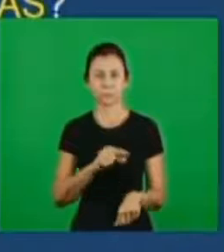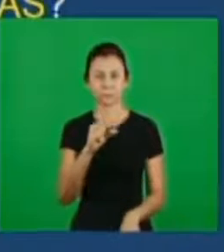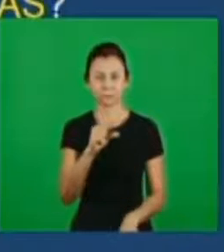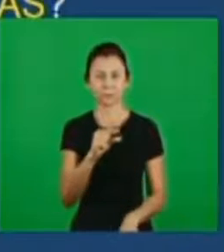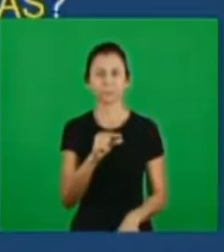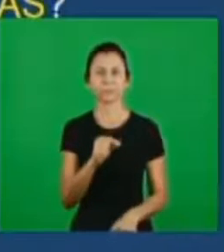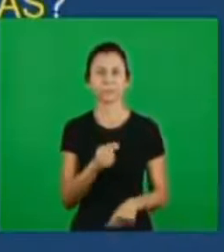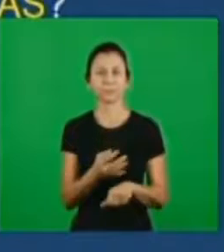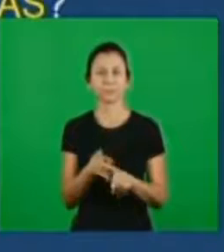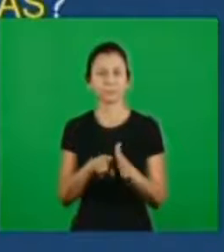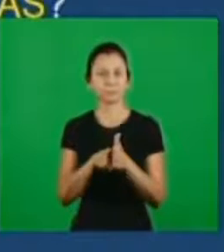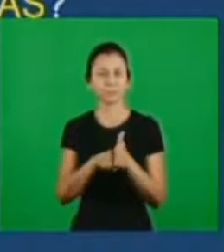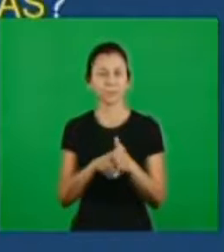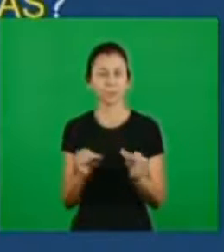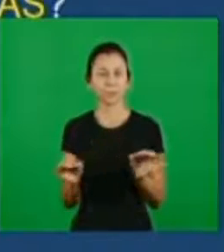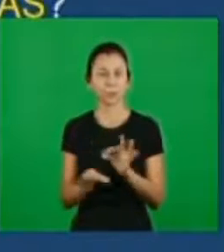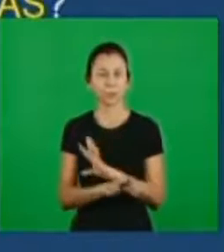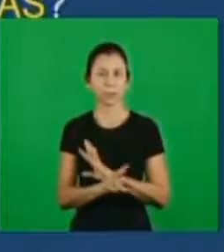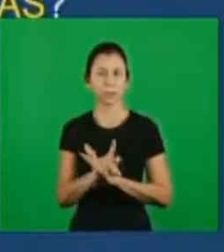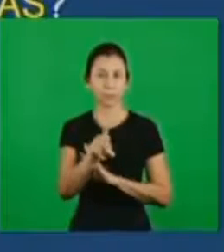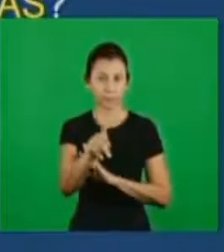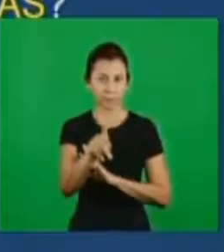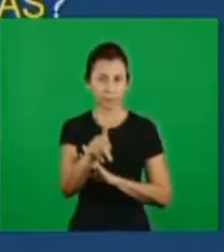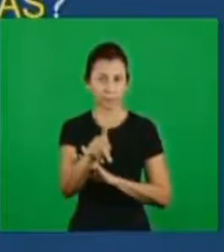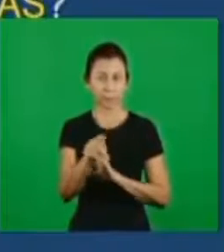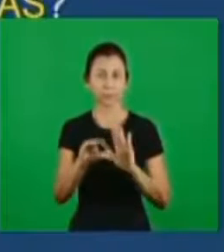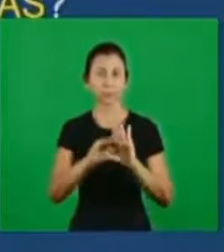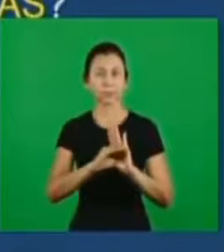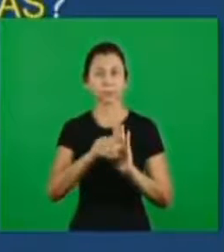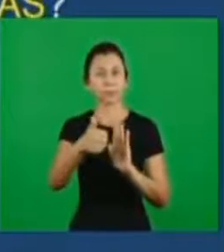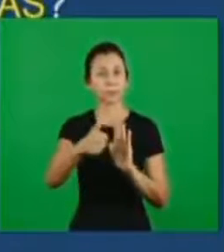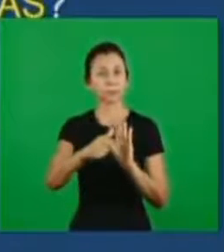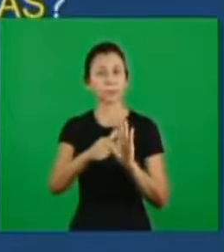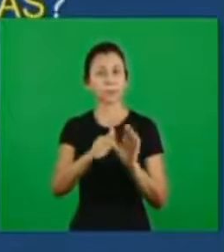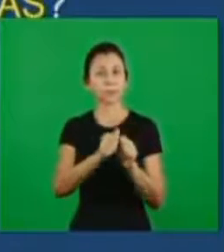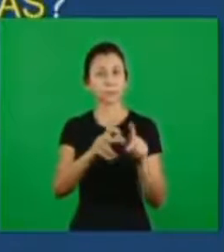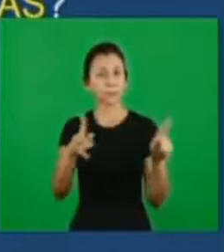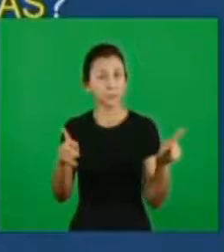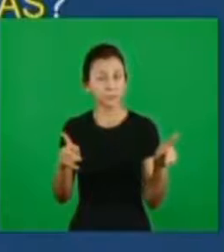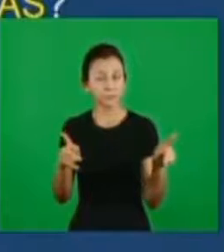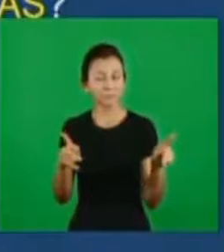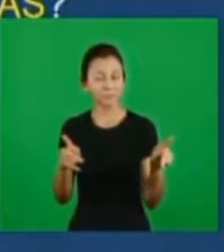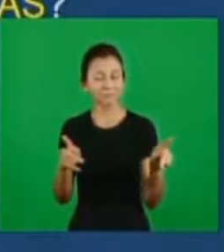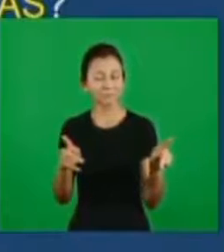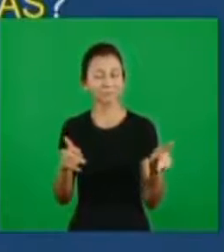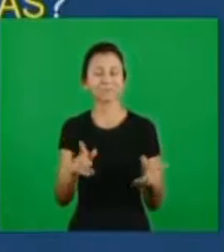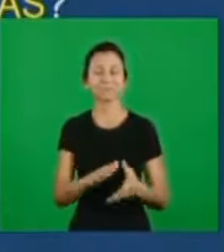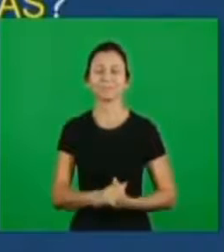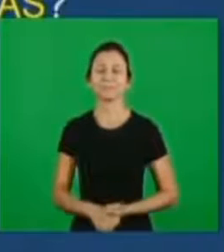third question. So if you have already found on chapter 1 of Revelations,